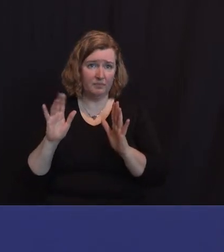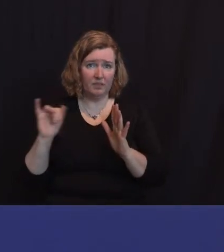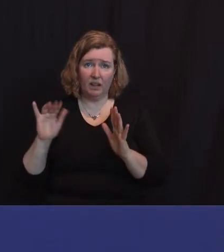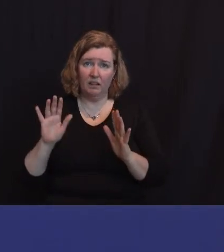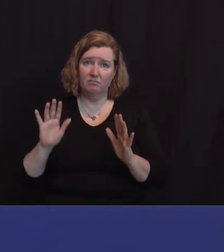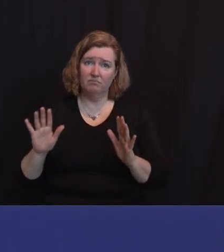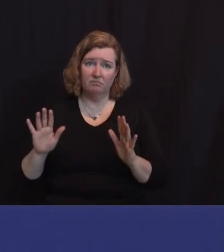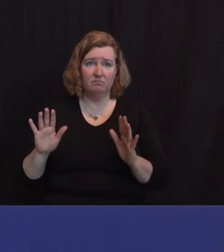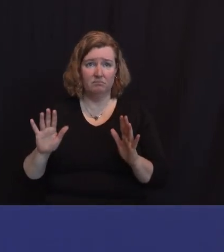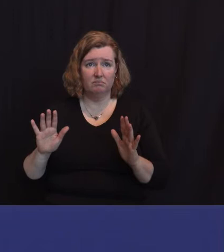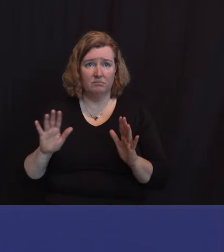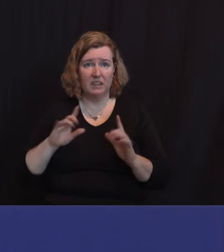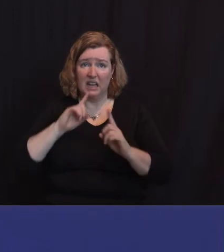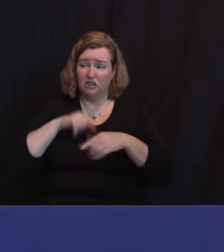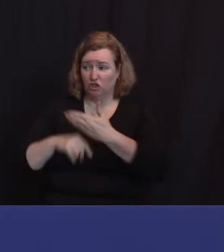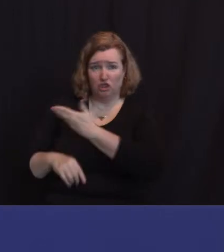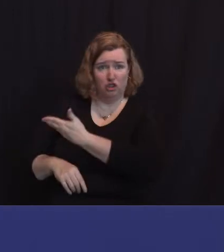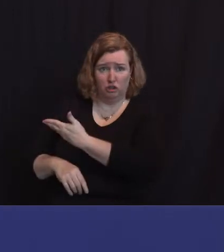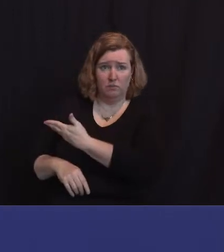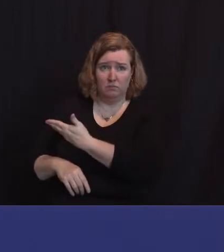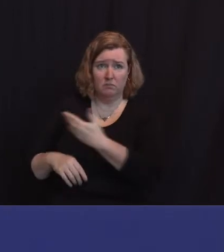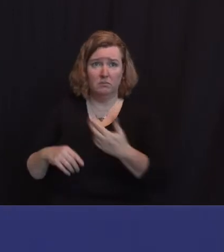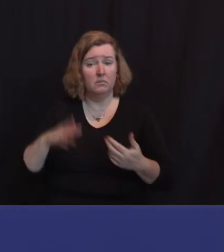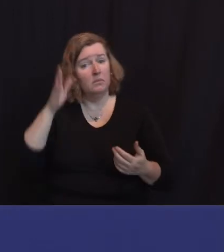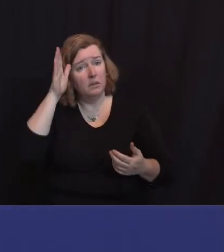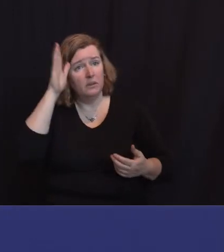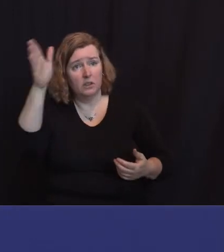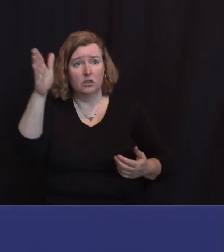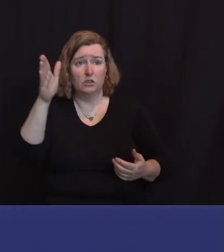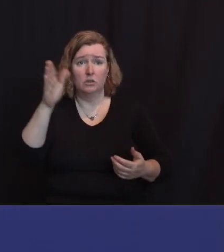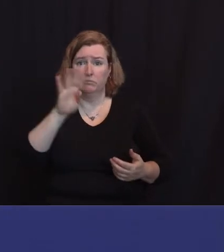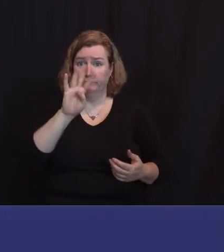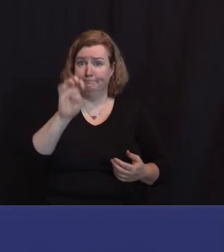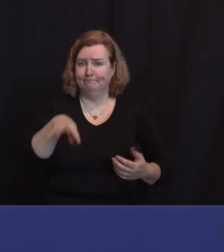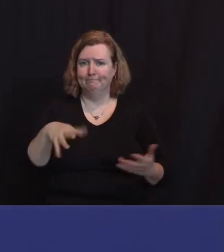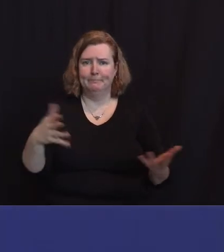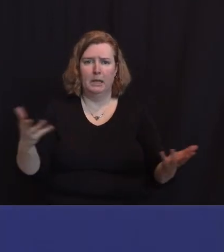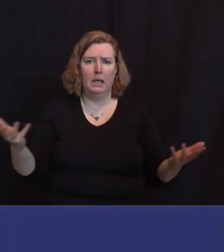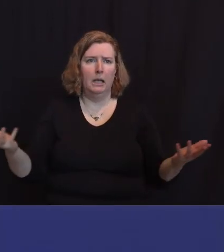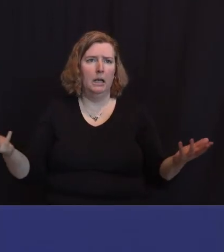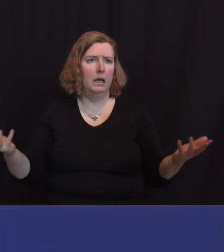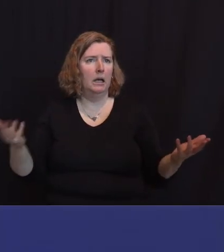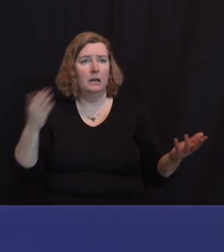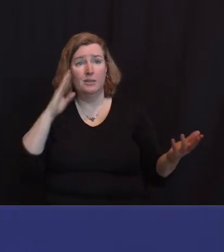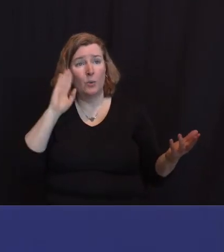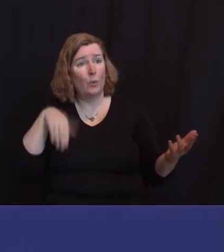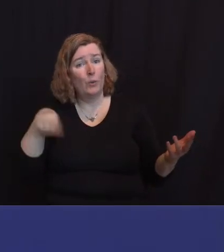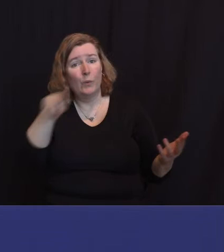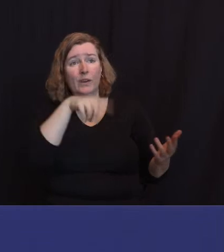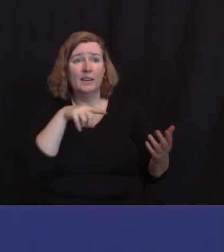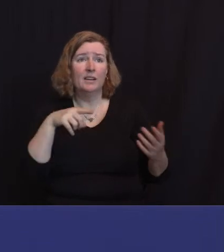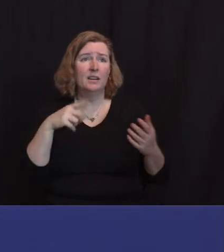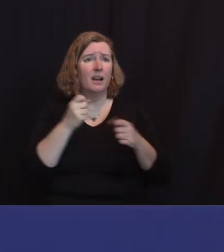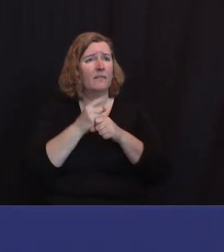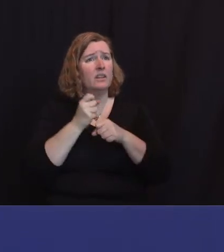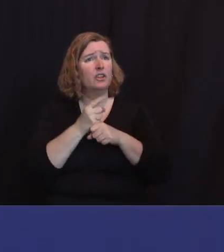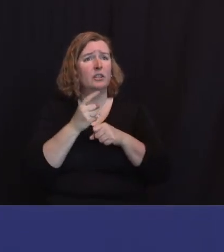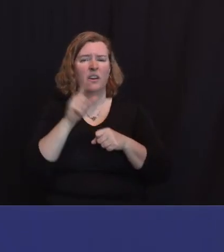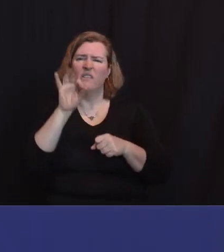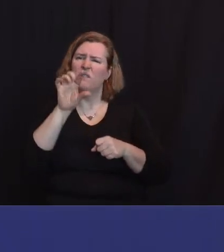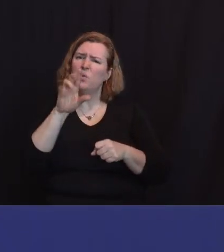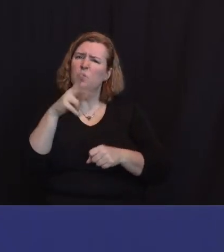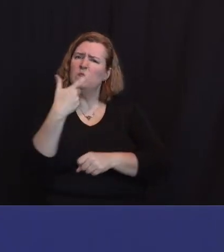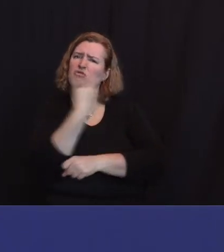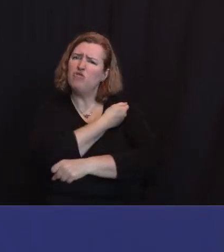just don't know whether or not we're going to be back. You know, one end of the spectrum is your annual flu shot that I get every October versus